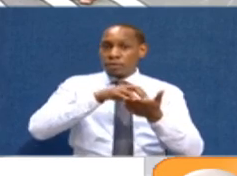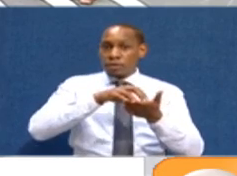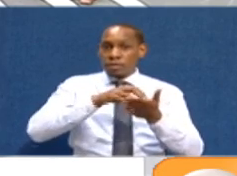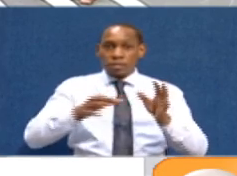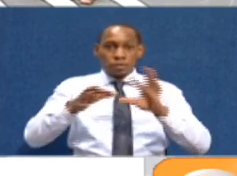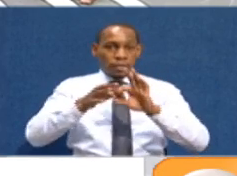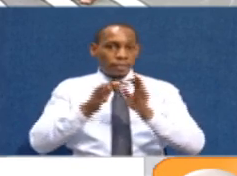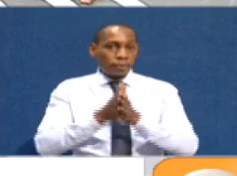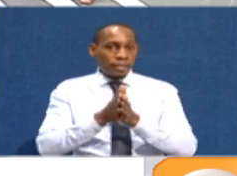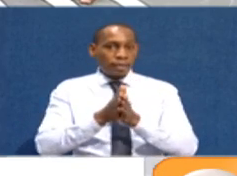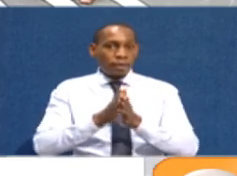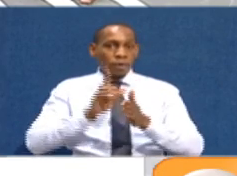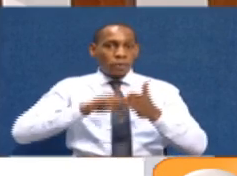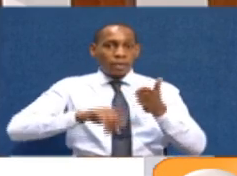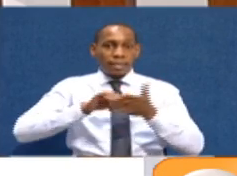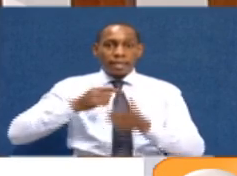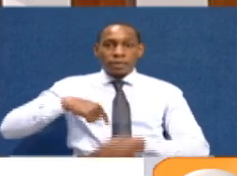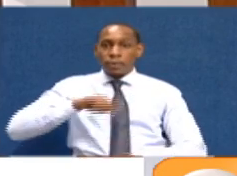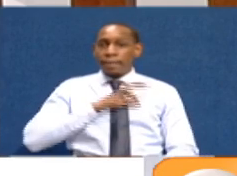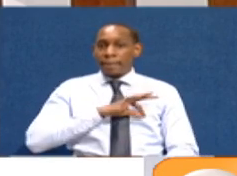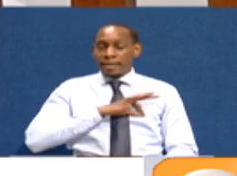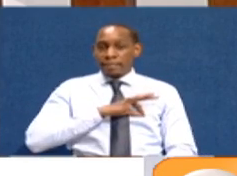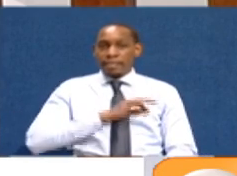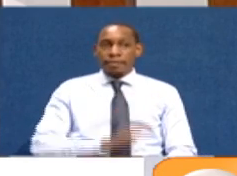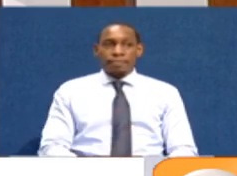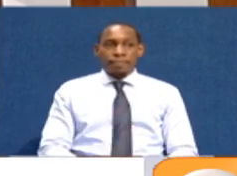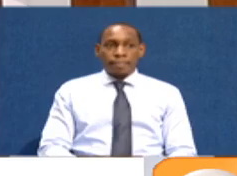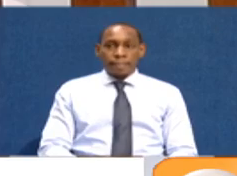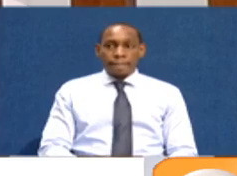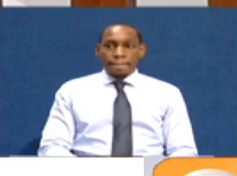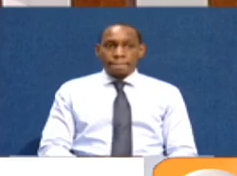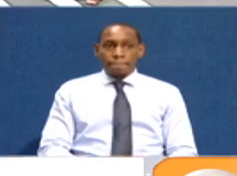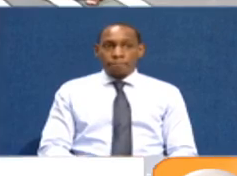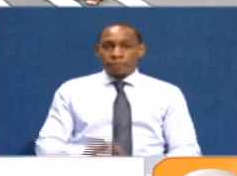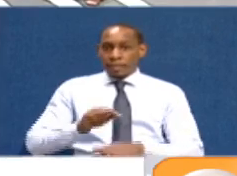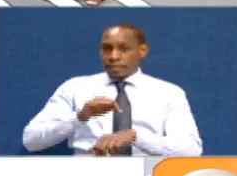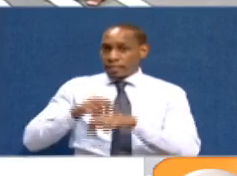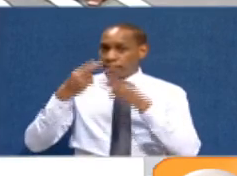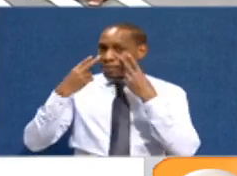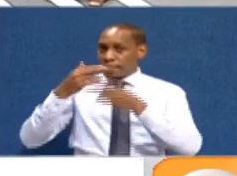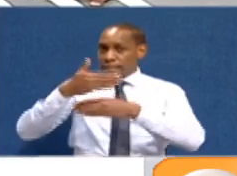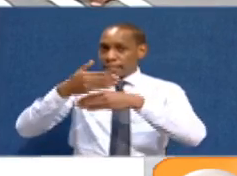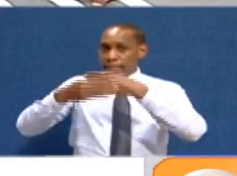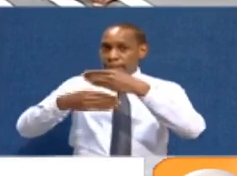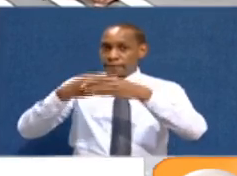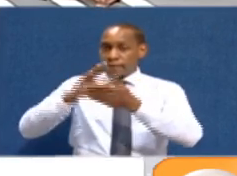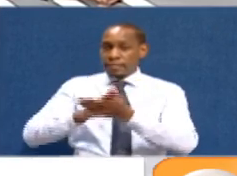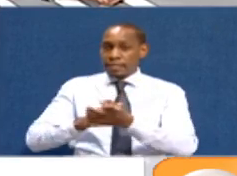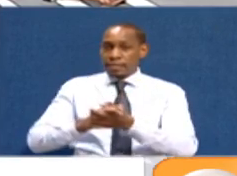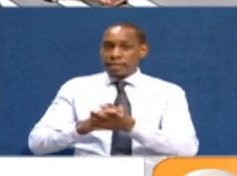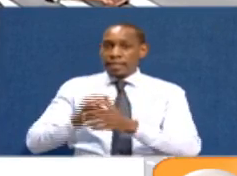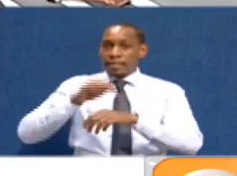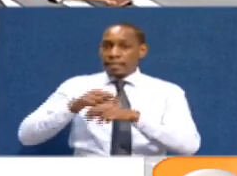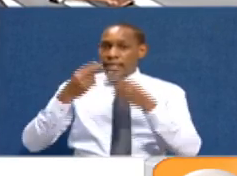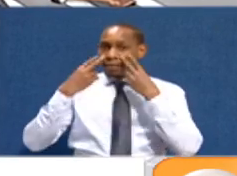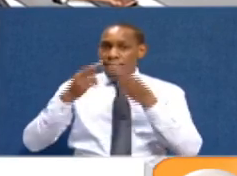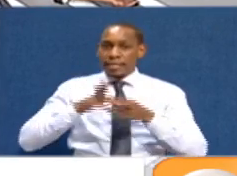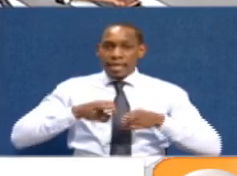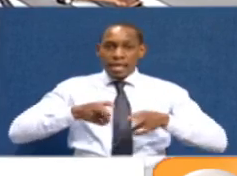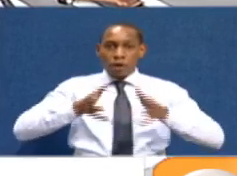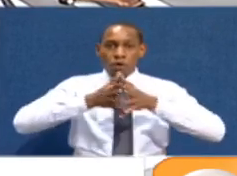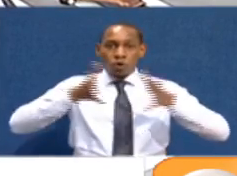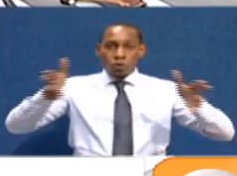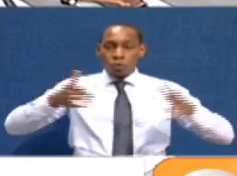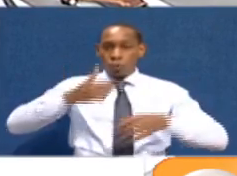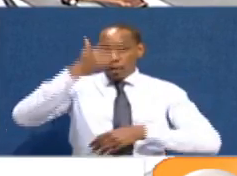relation to what is it that we are getting in terms of the benefits. Yeah. When you see the infrastructure, because you've come a few times, yeah. right? When you see a super highway,